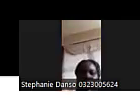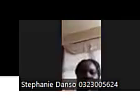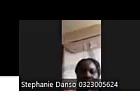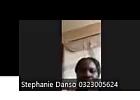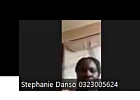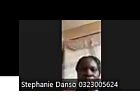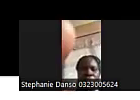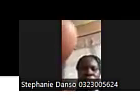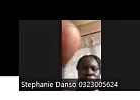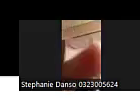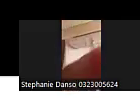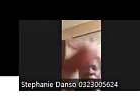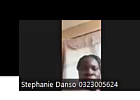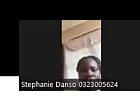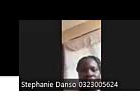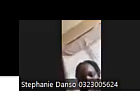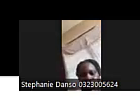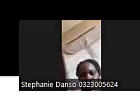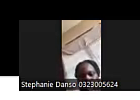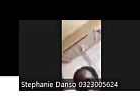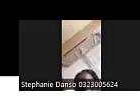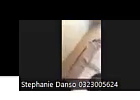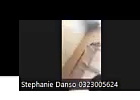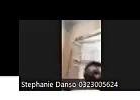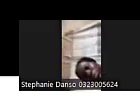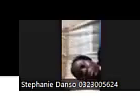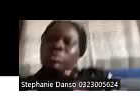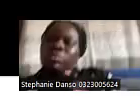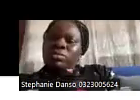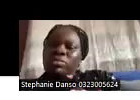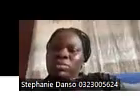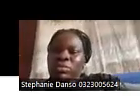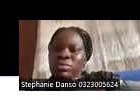D A D A. Good.